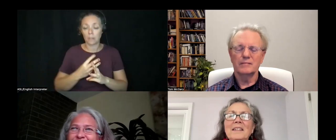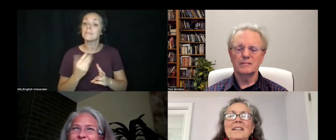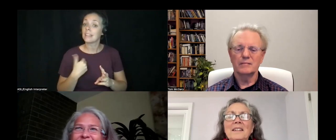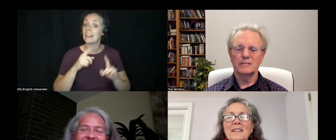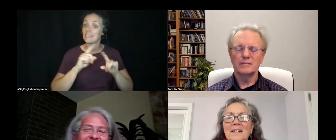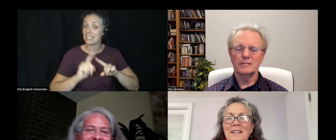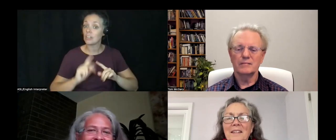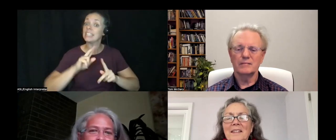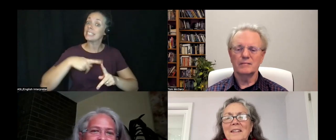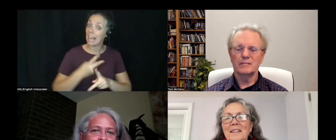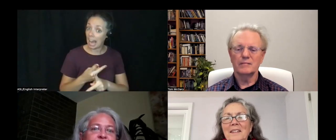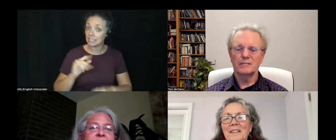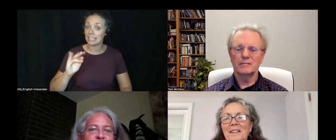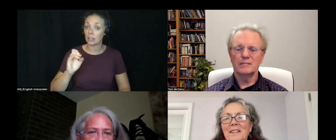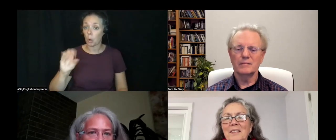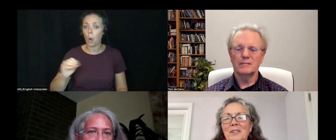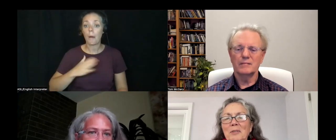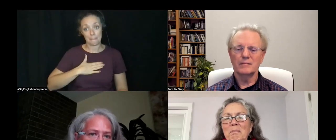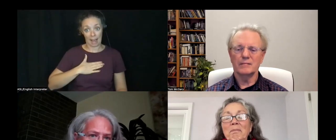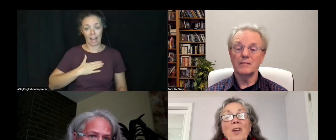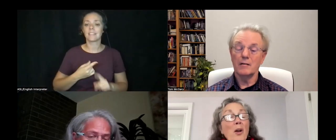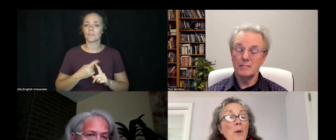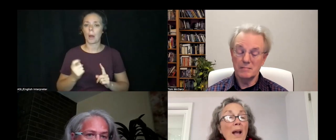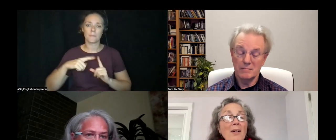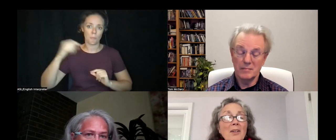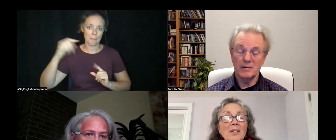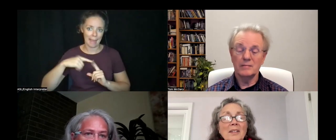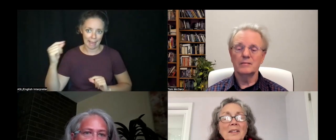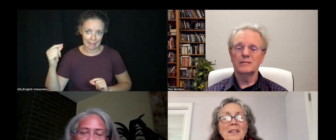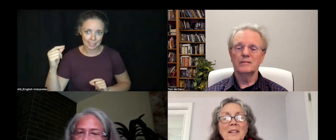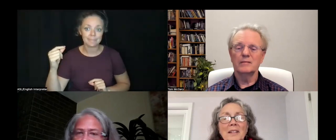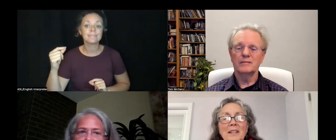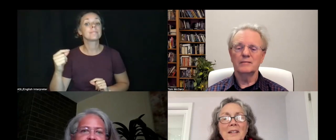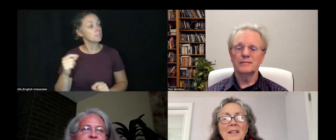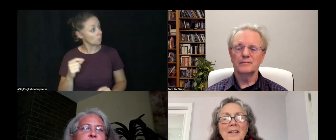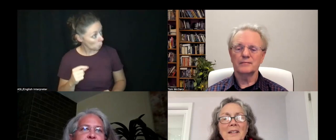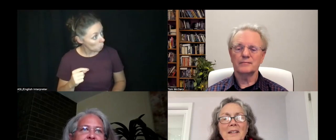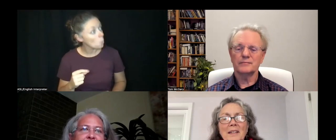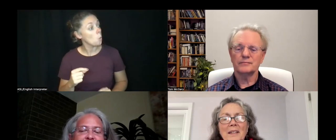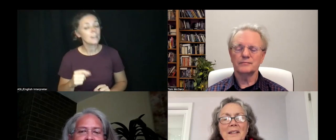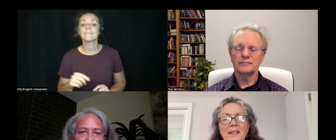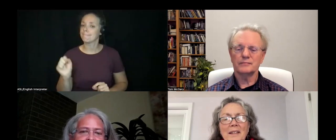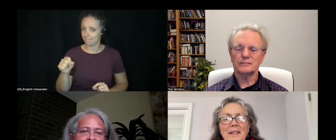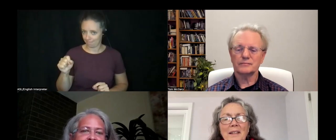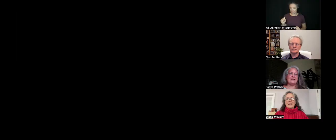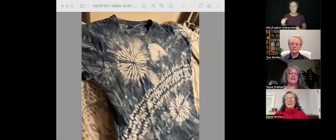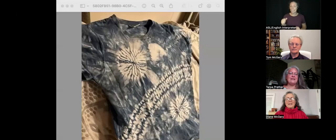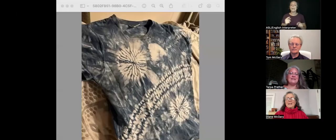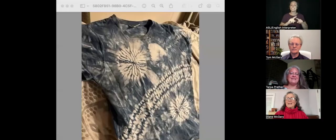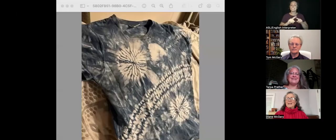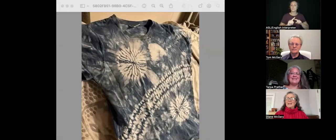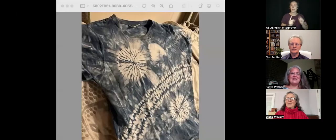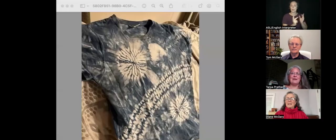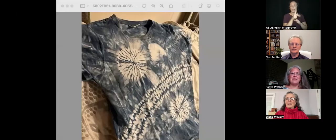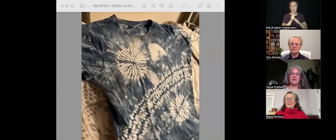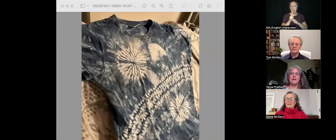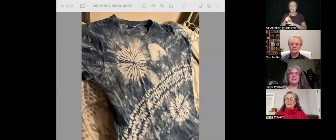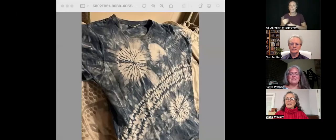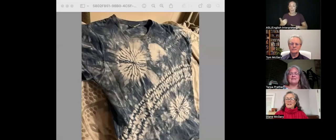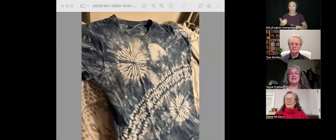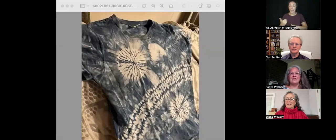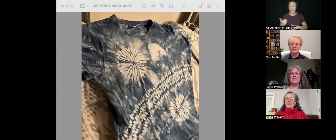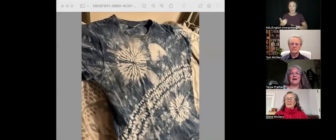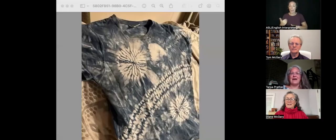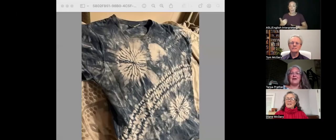The kind I grow is a kind that comes from Japan, but there are different plants that have these indicans in them that